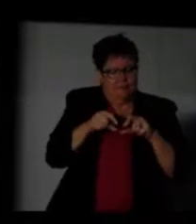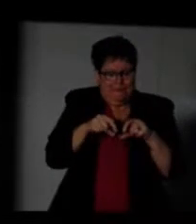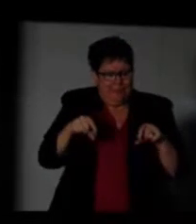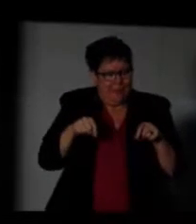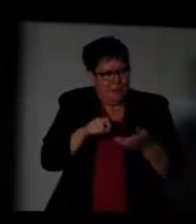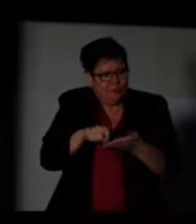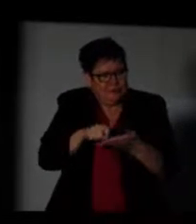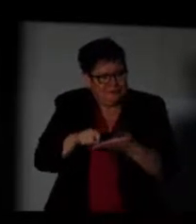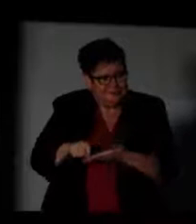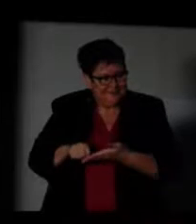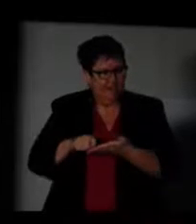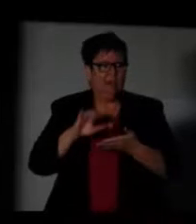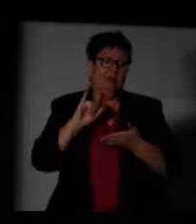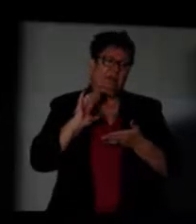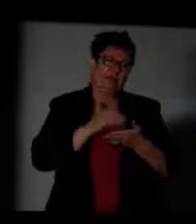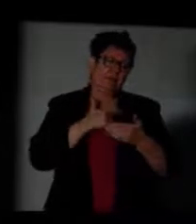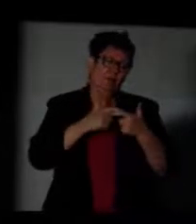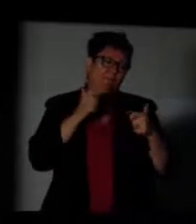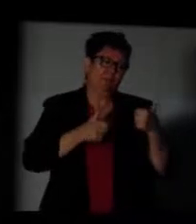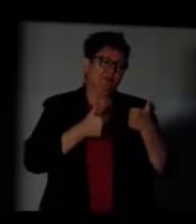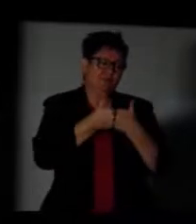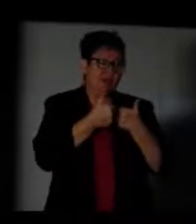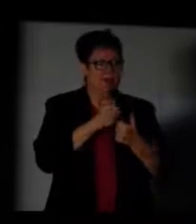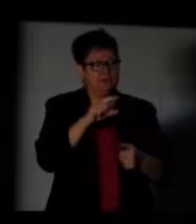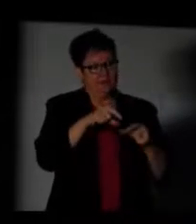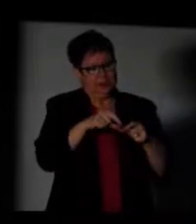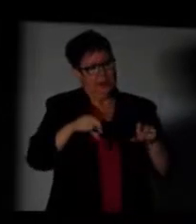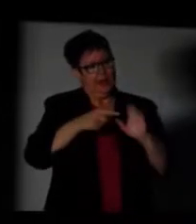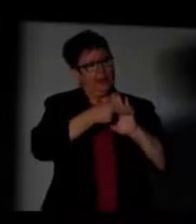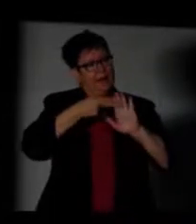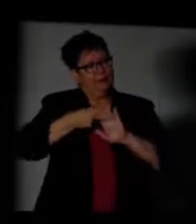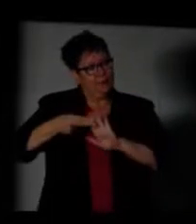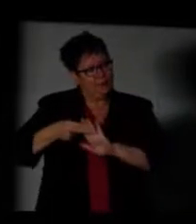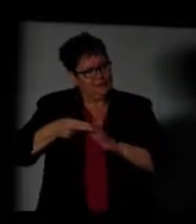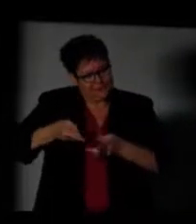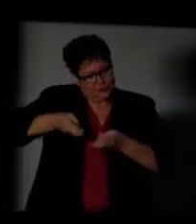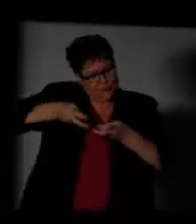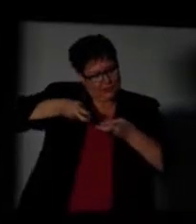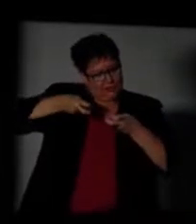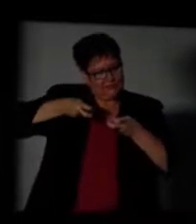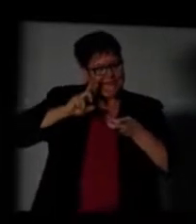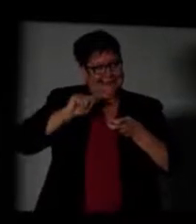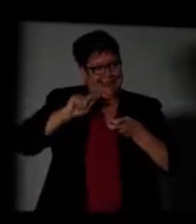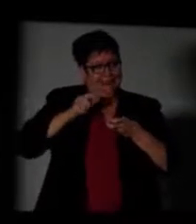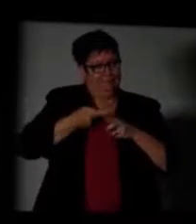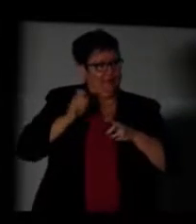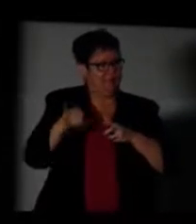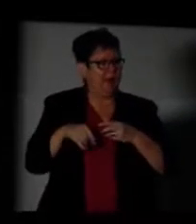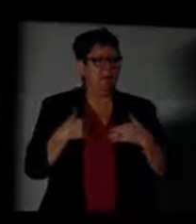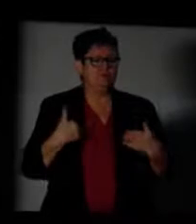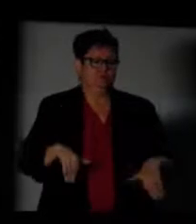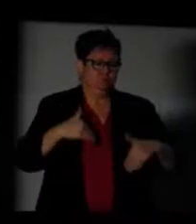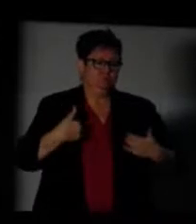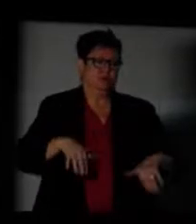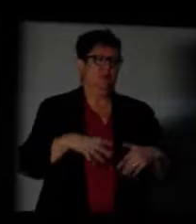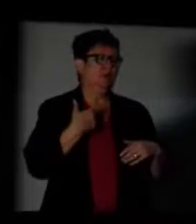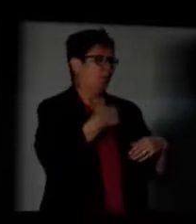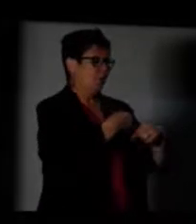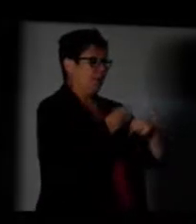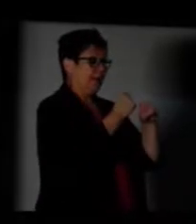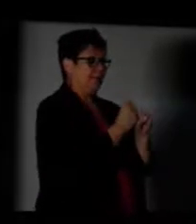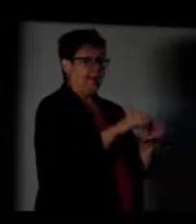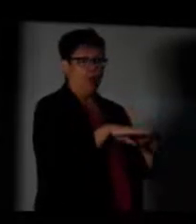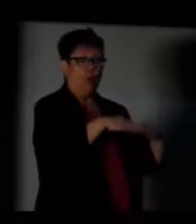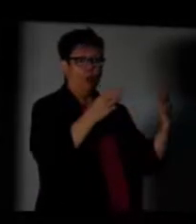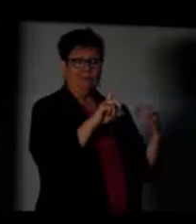become probably our biggest challenge, the label data extraction from labels. We created an open data portal,